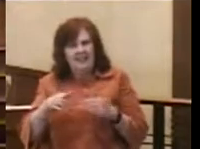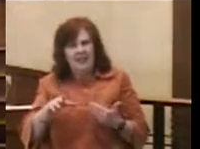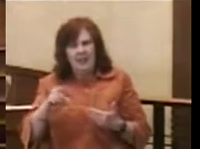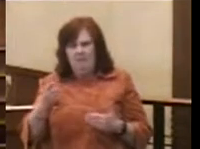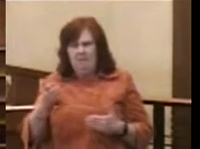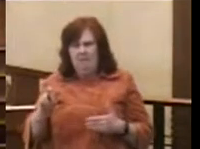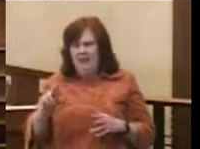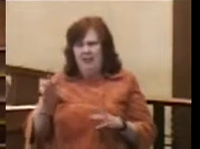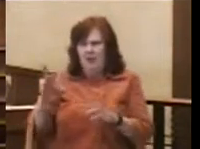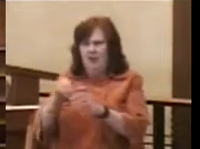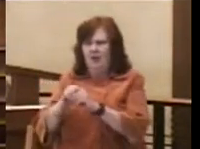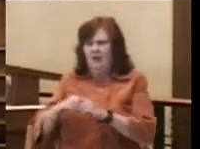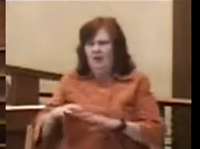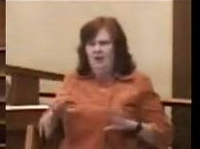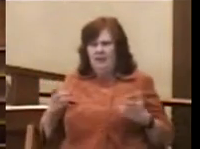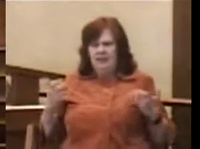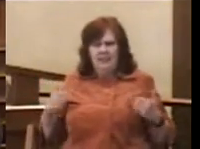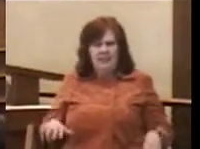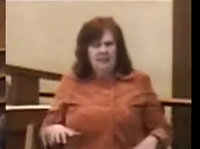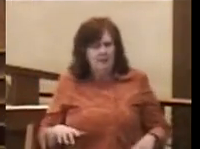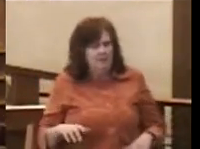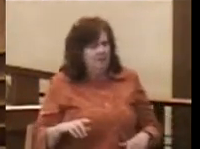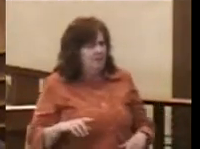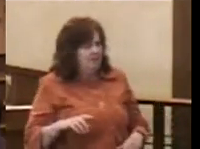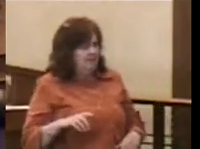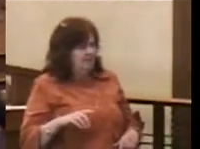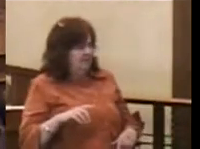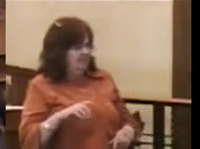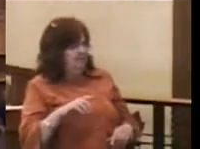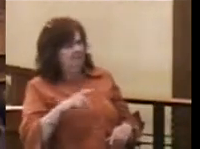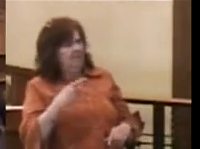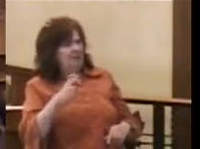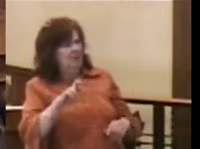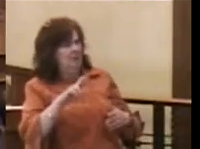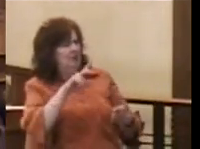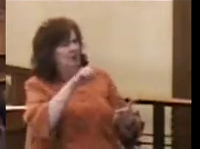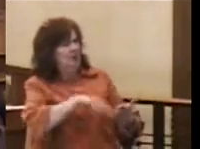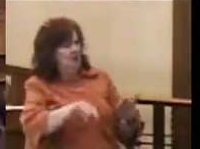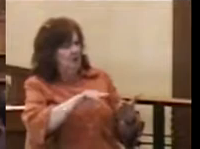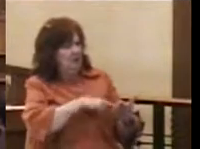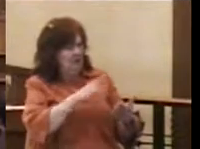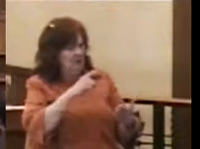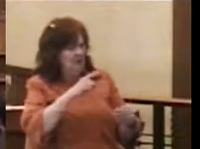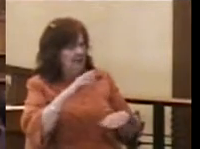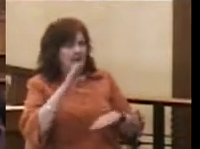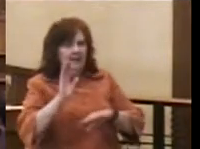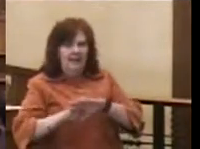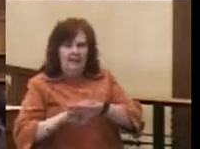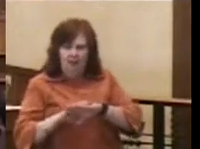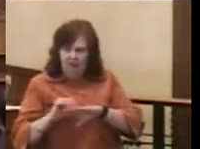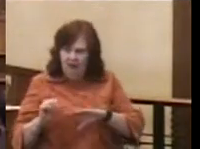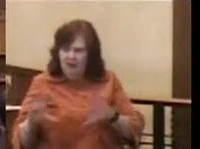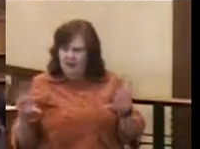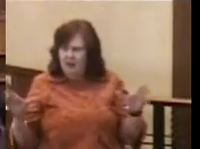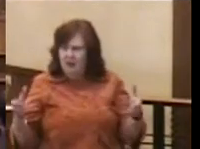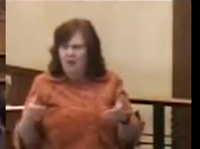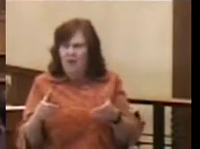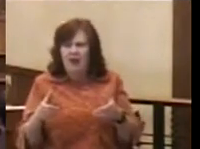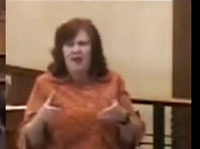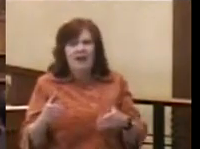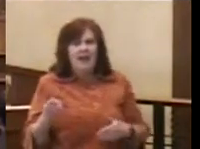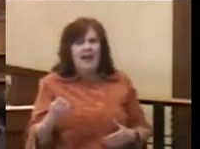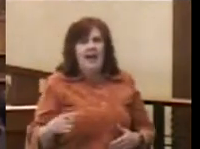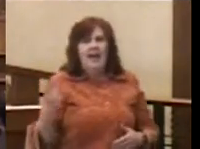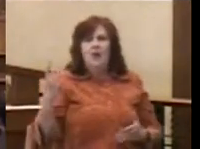no part of this. But Jesus rebukes Peter and then calls together the crowd with his disciples and says to them, "If